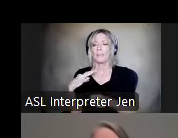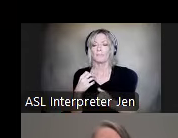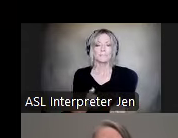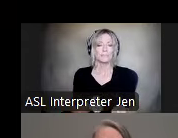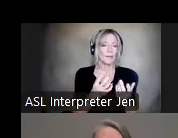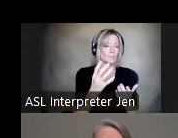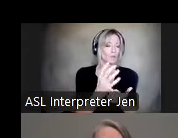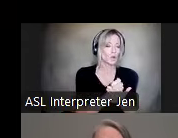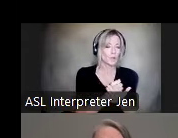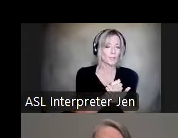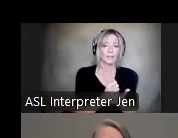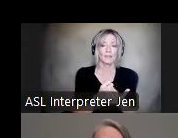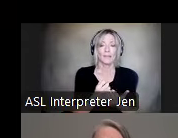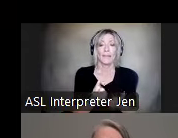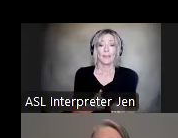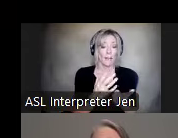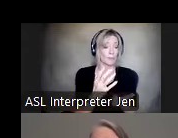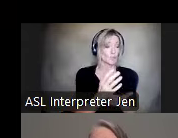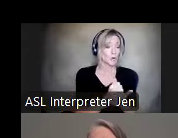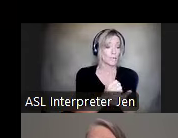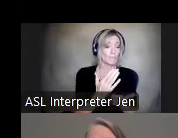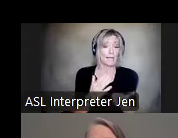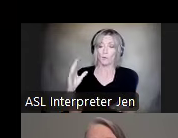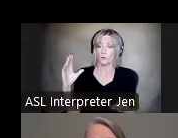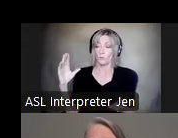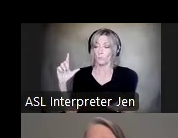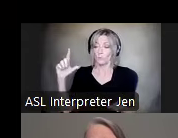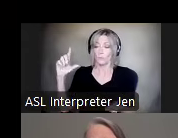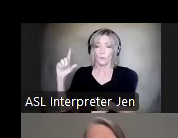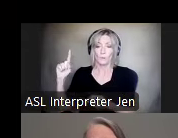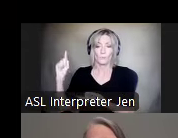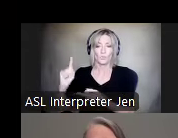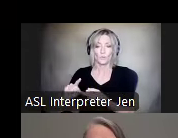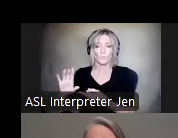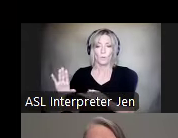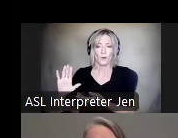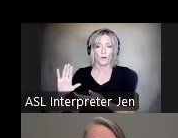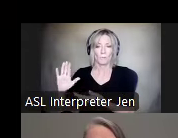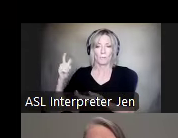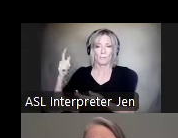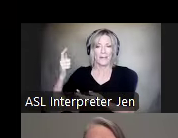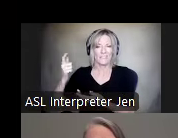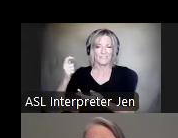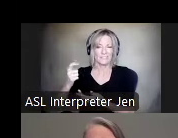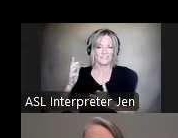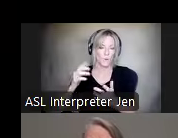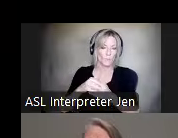those earnings might reduce your benefits that you've claimed early before your full retirement age.